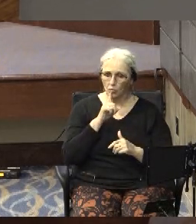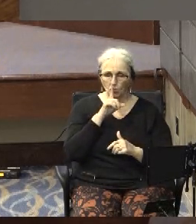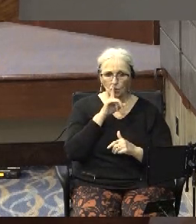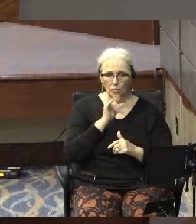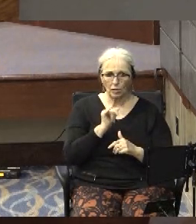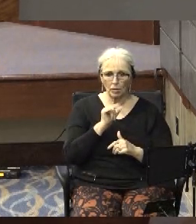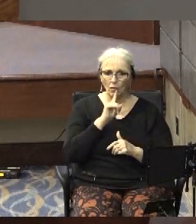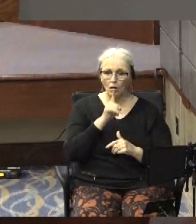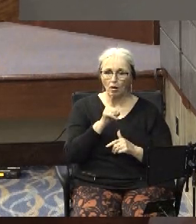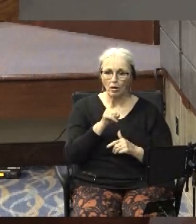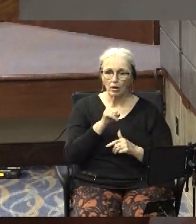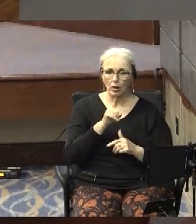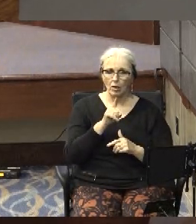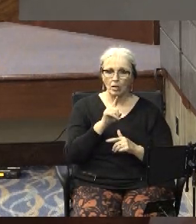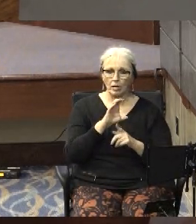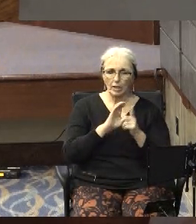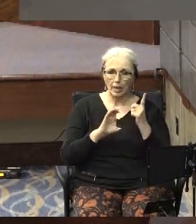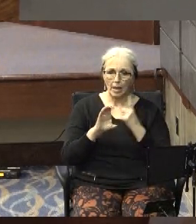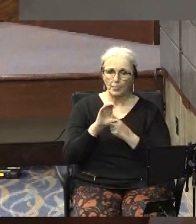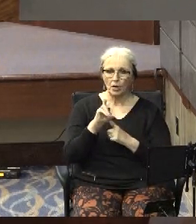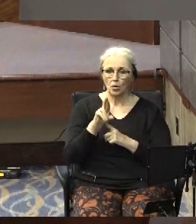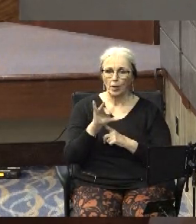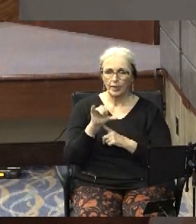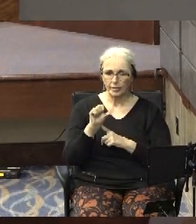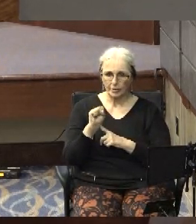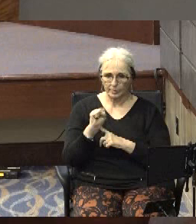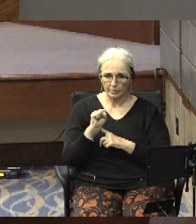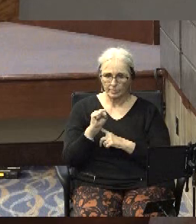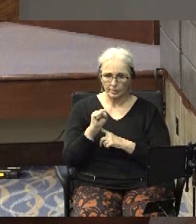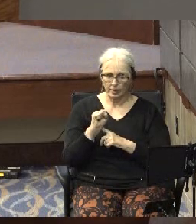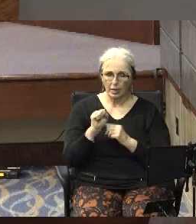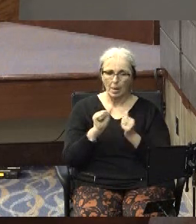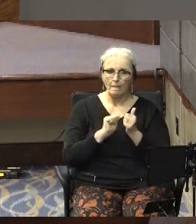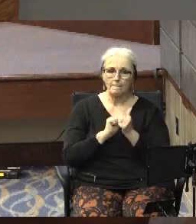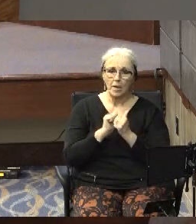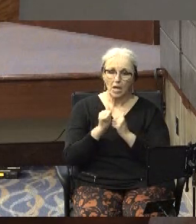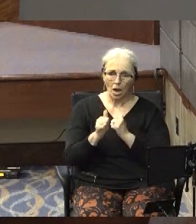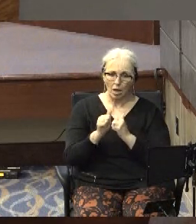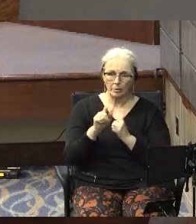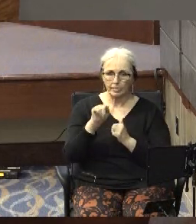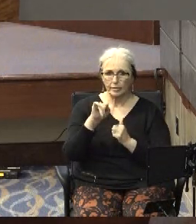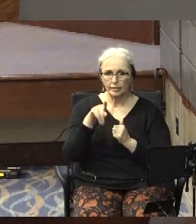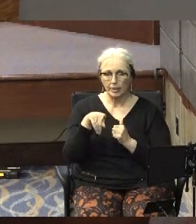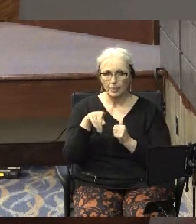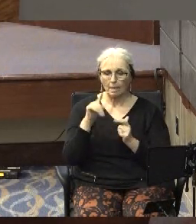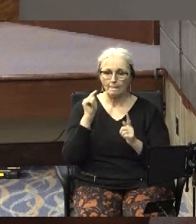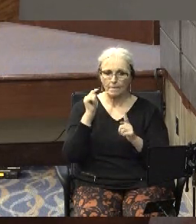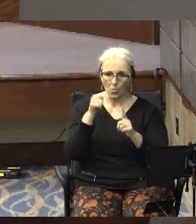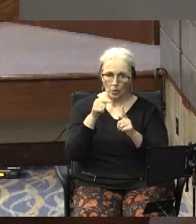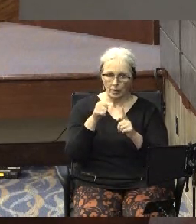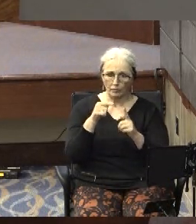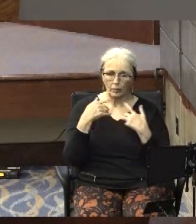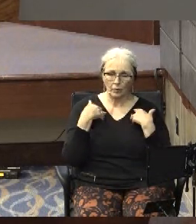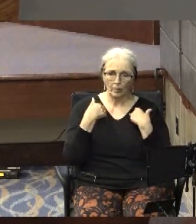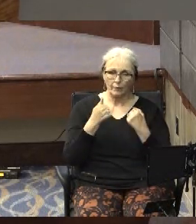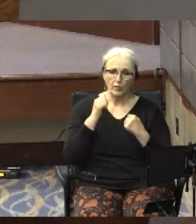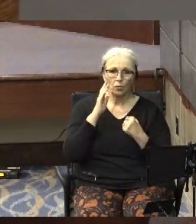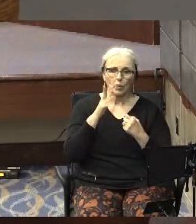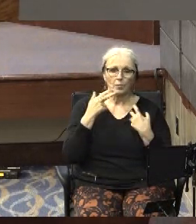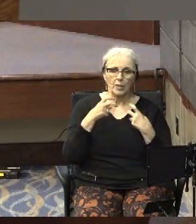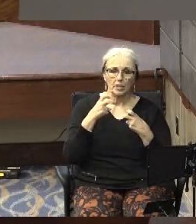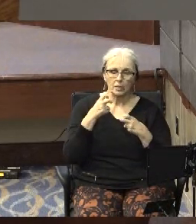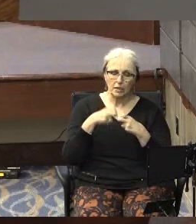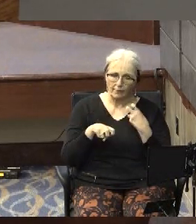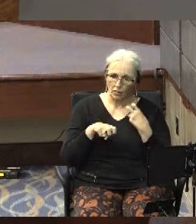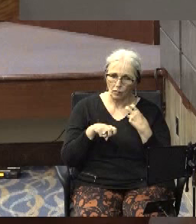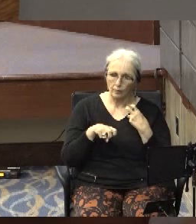a climate crisis, likely beyond a tipping point, from which recovery will be extremely difficult.